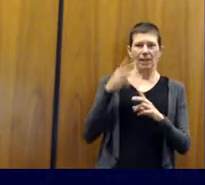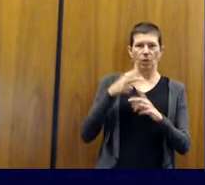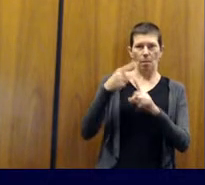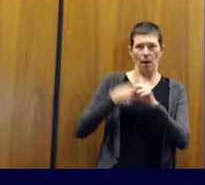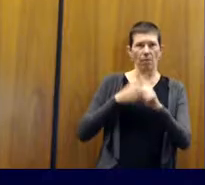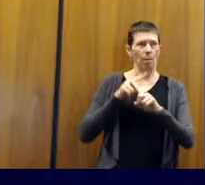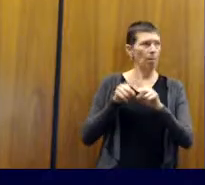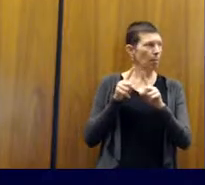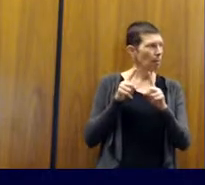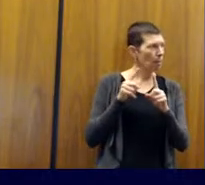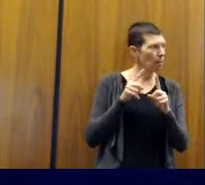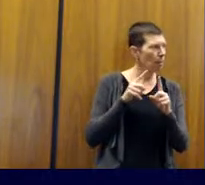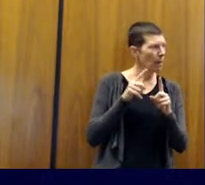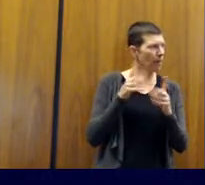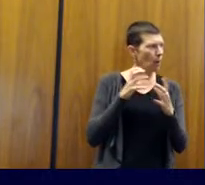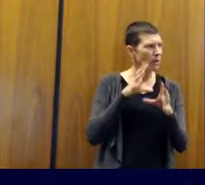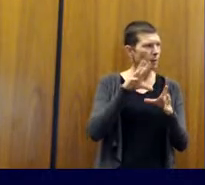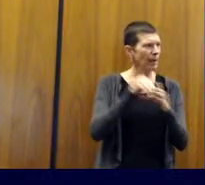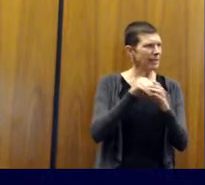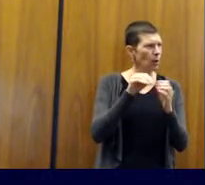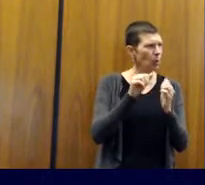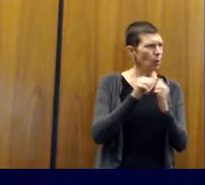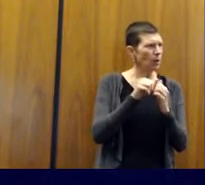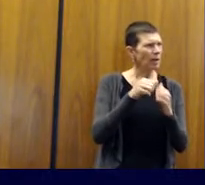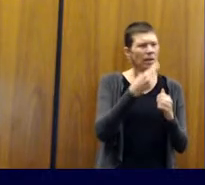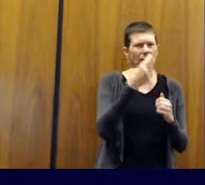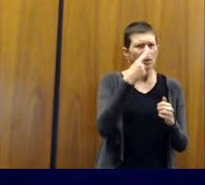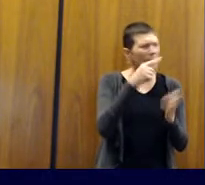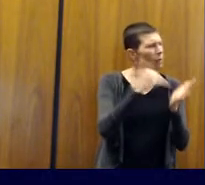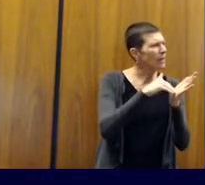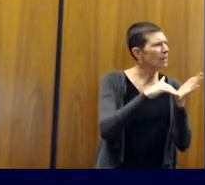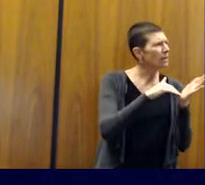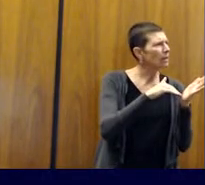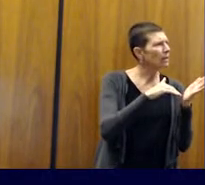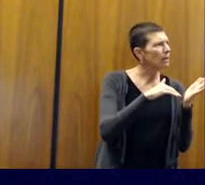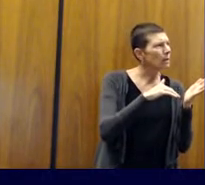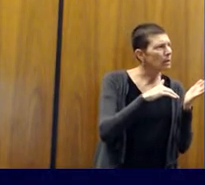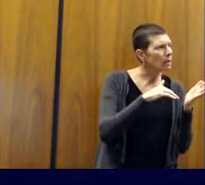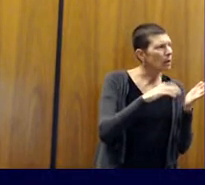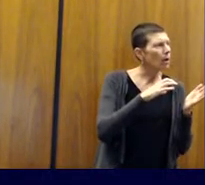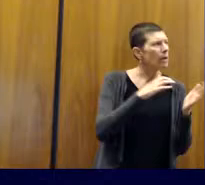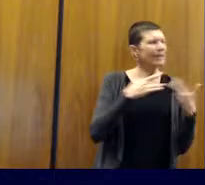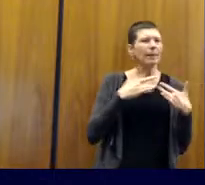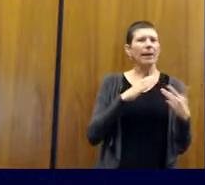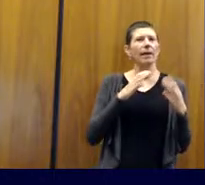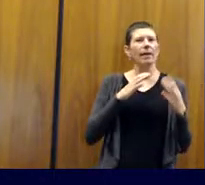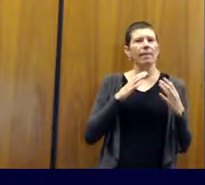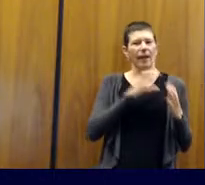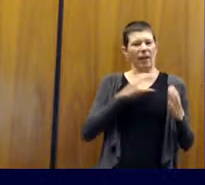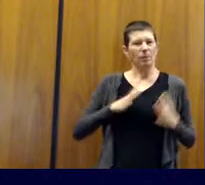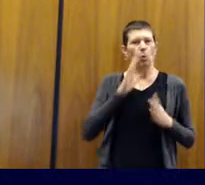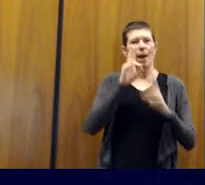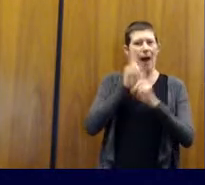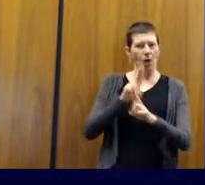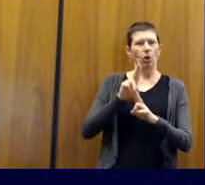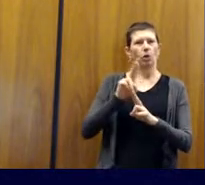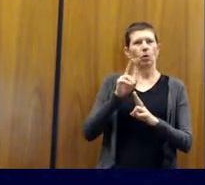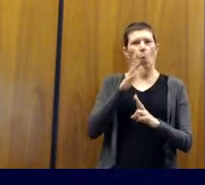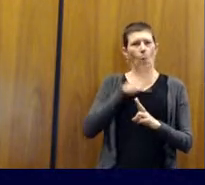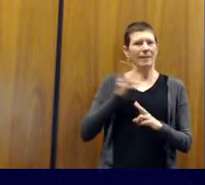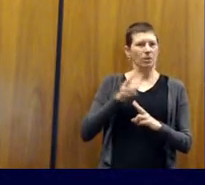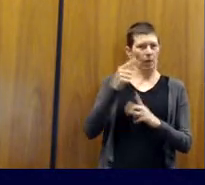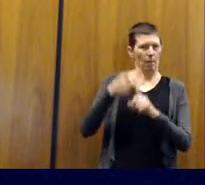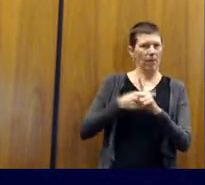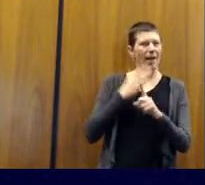in that or anything else like that. Can you repeat that? Well, it normally would be the Board of Commissioners would honor Women's History Month, and there's a statement in there that says,